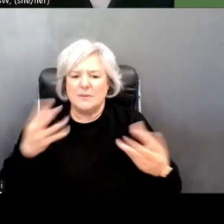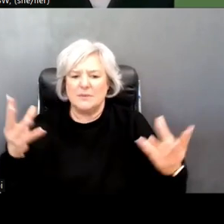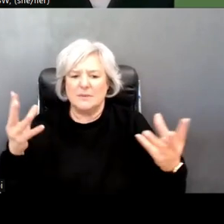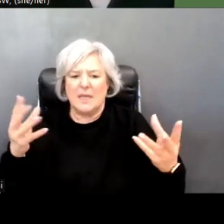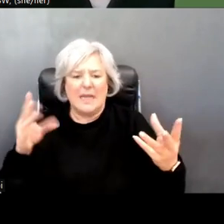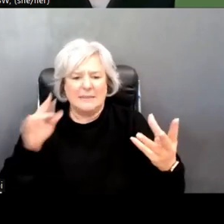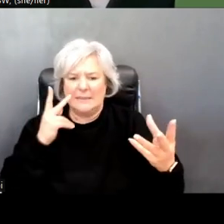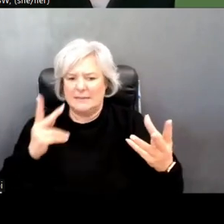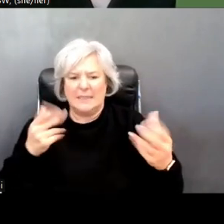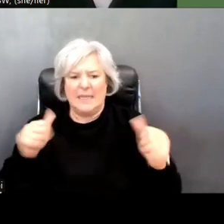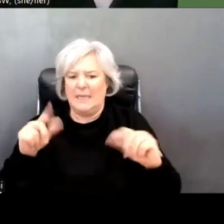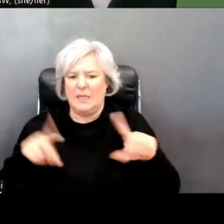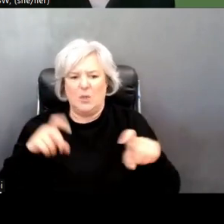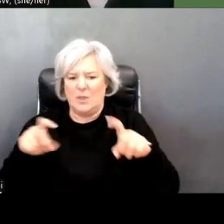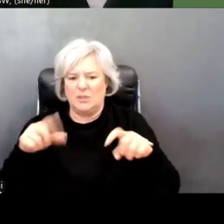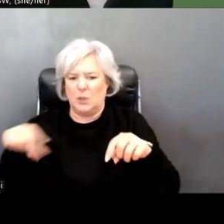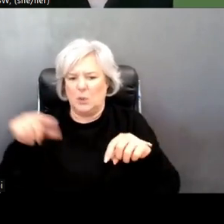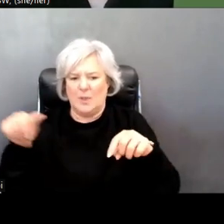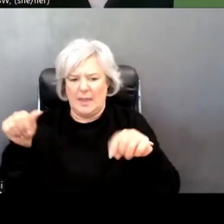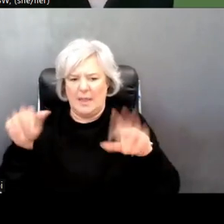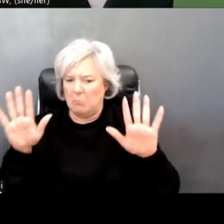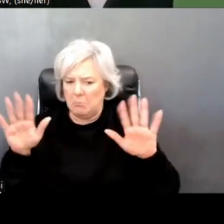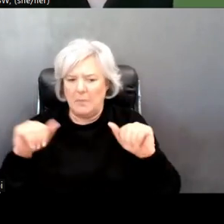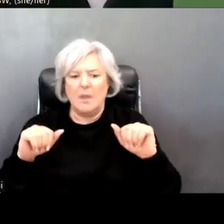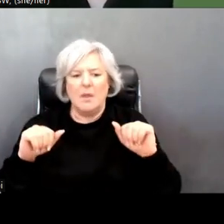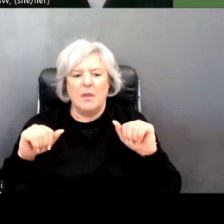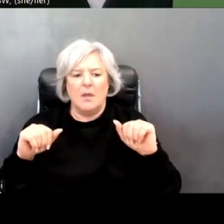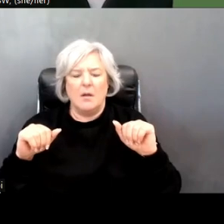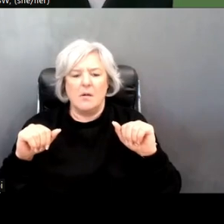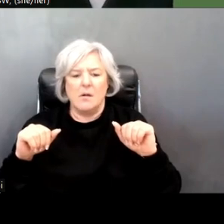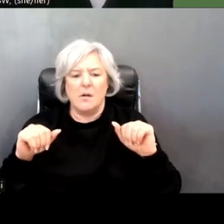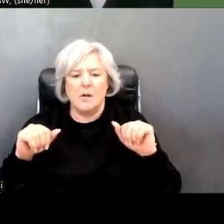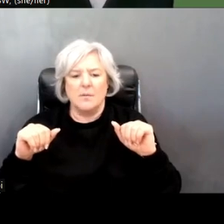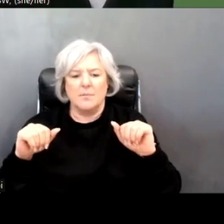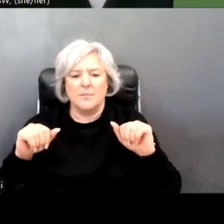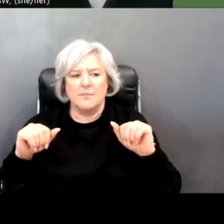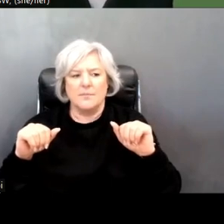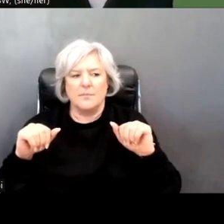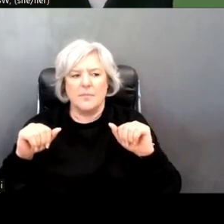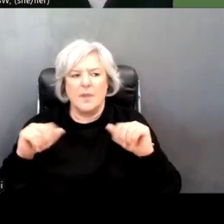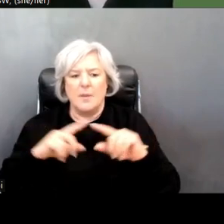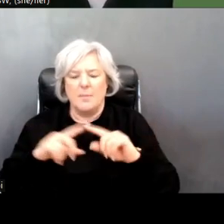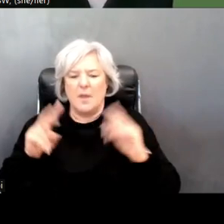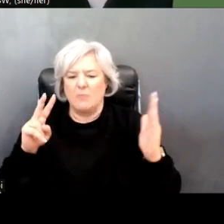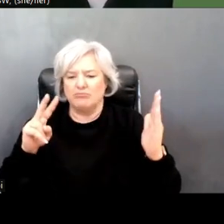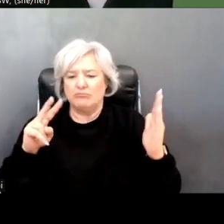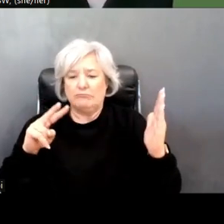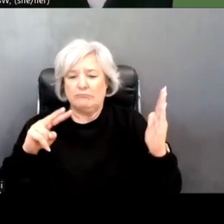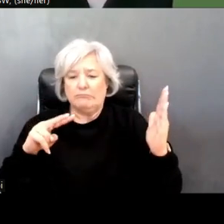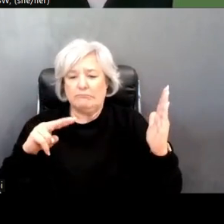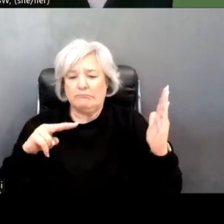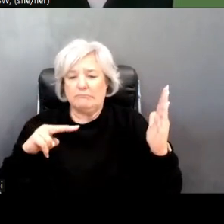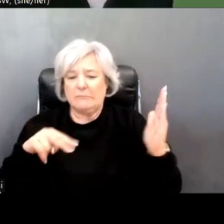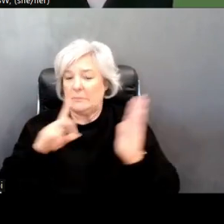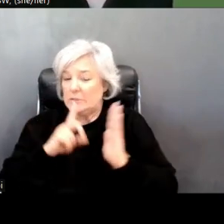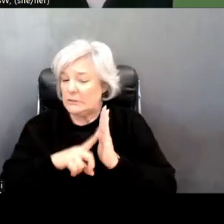did not see any Q&A, but I'm sorry, any questions, but I am looking, just